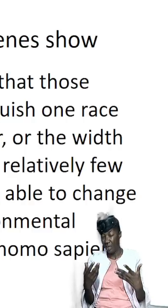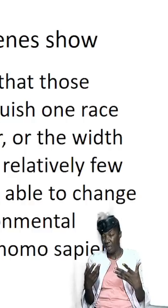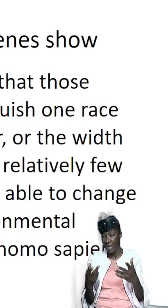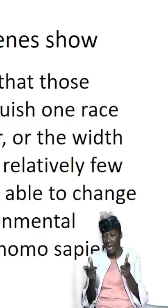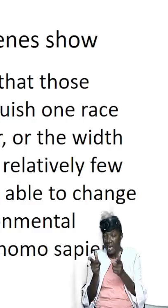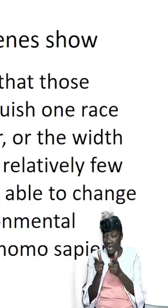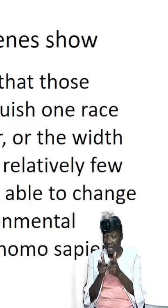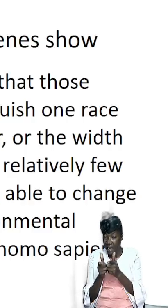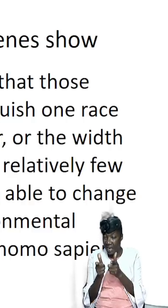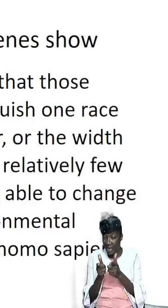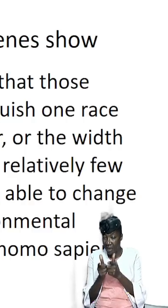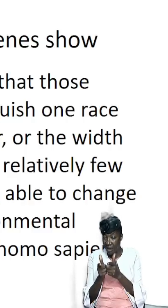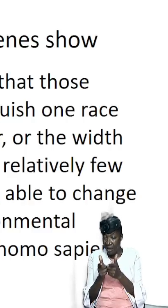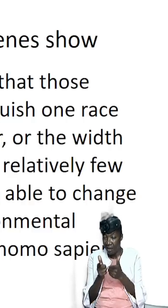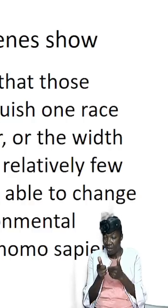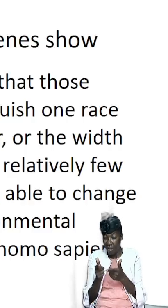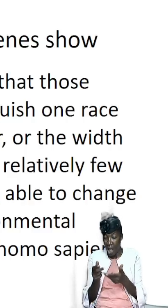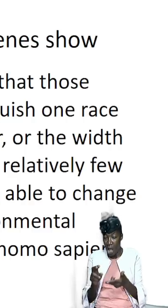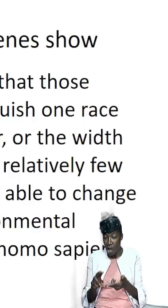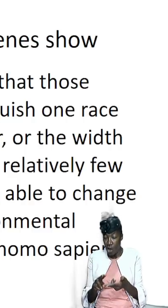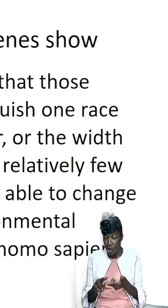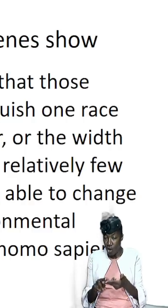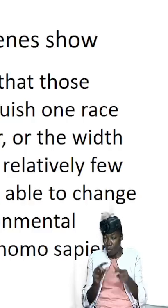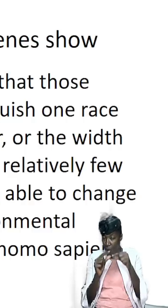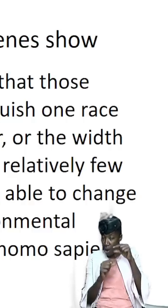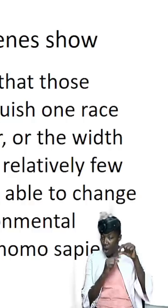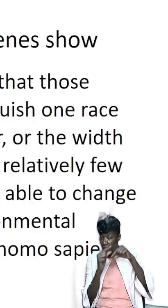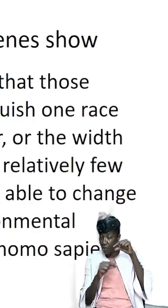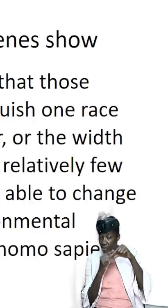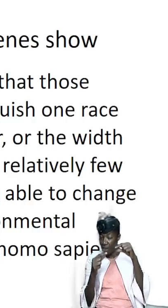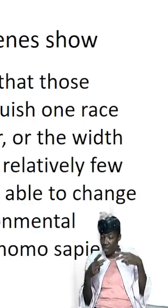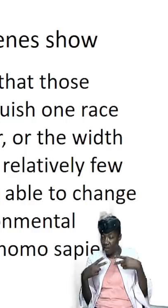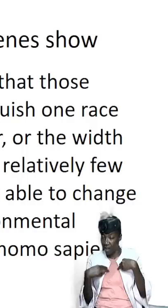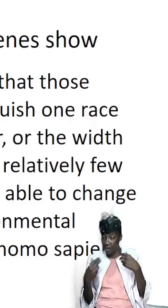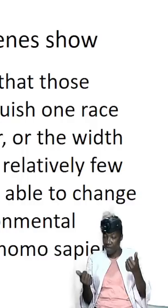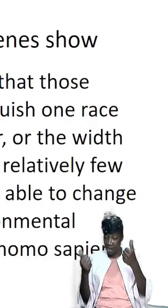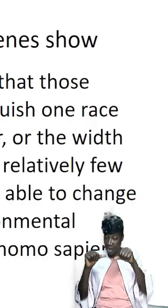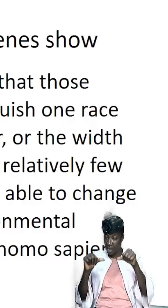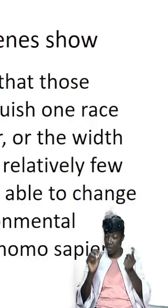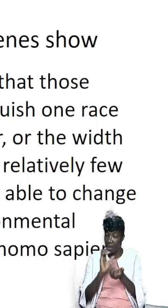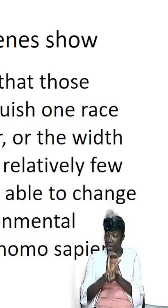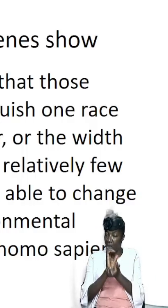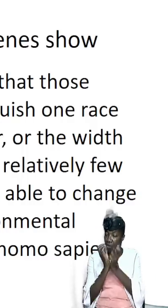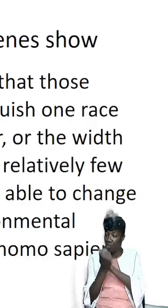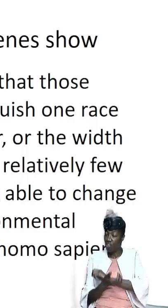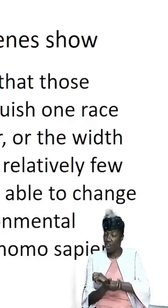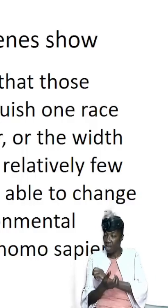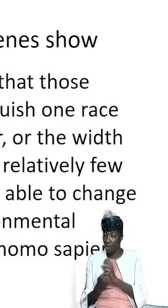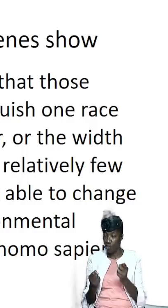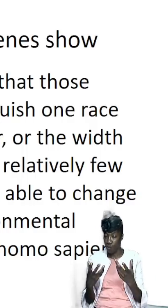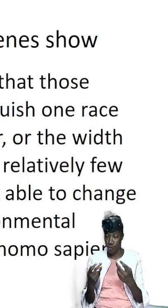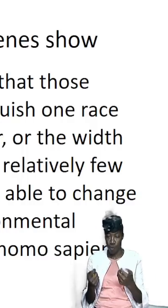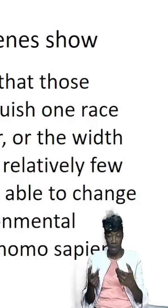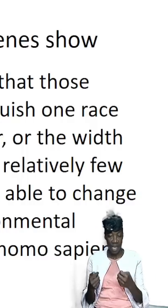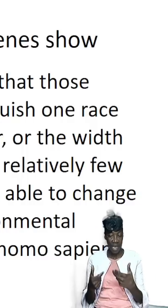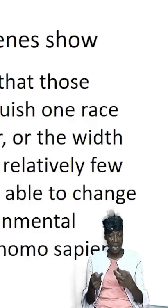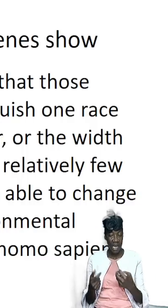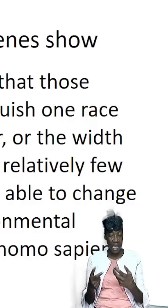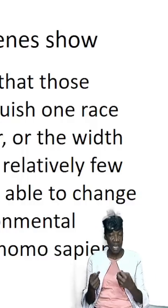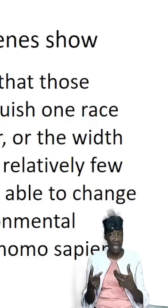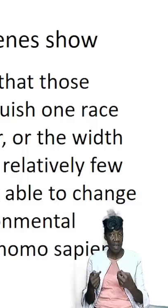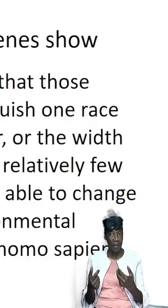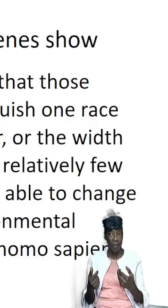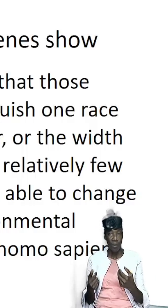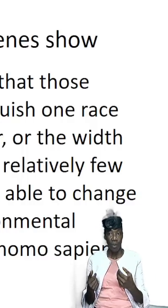few number of genes, and thus have been able to change rapidly in response